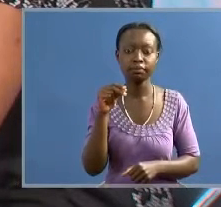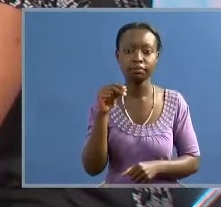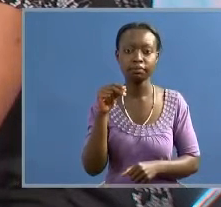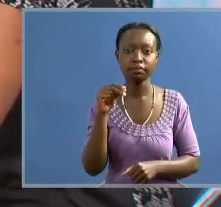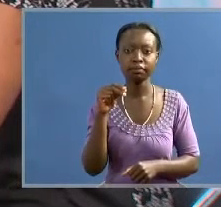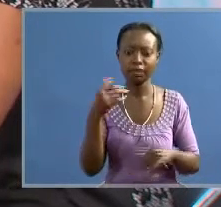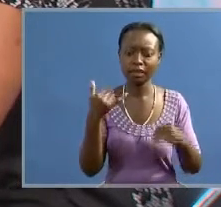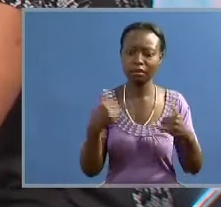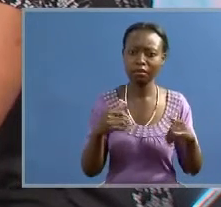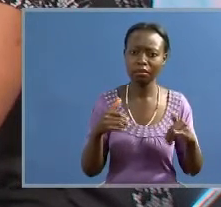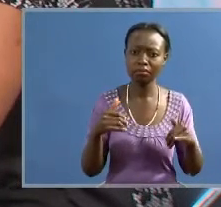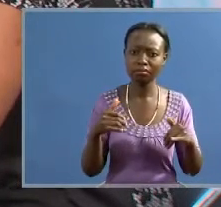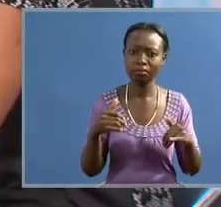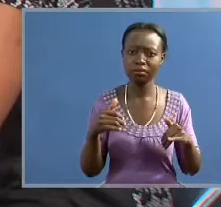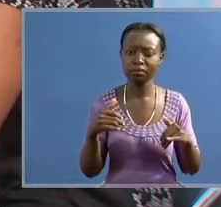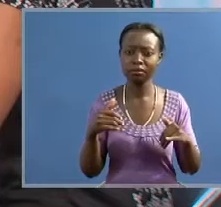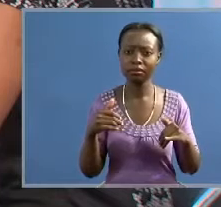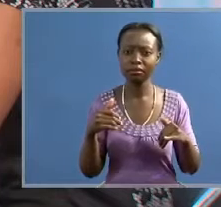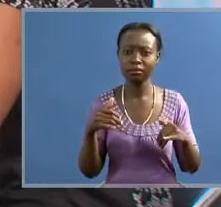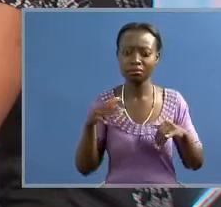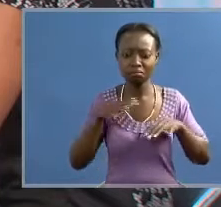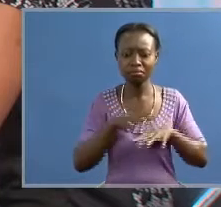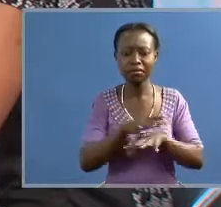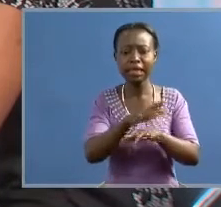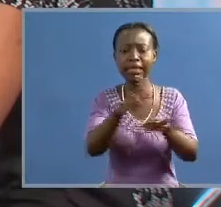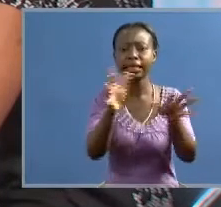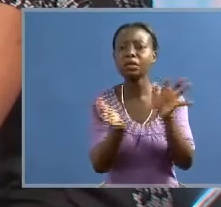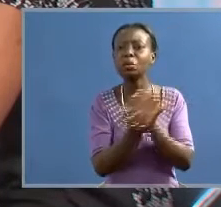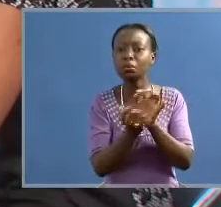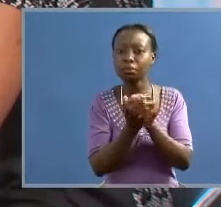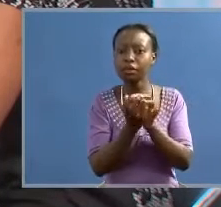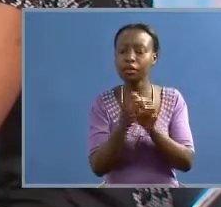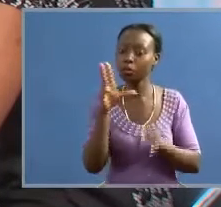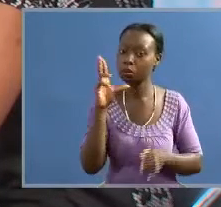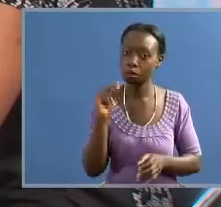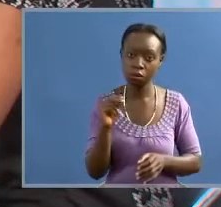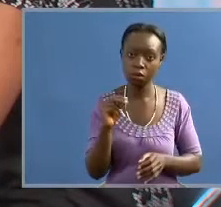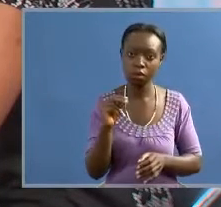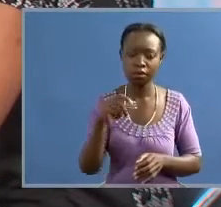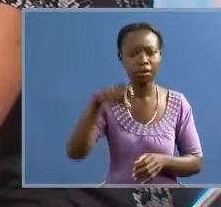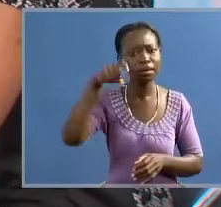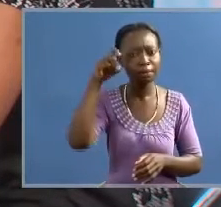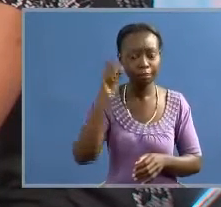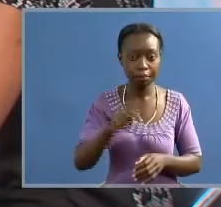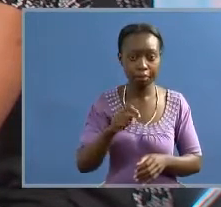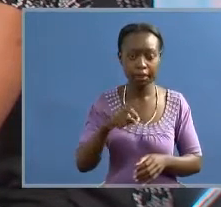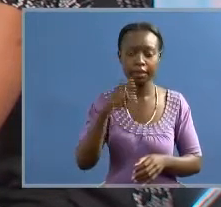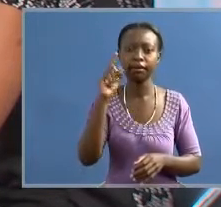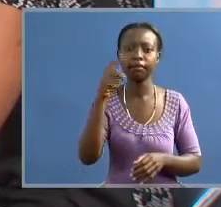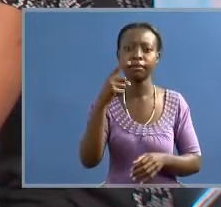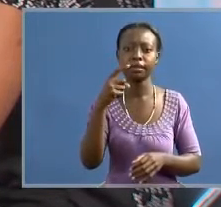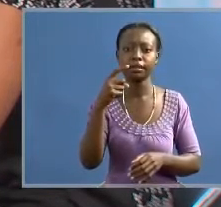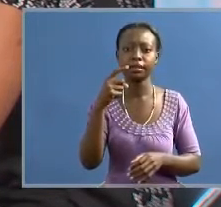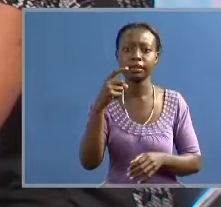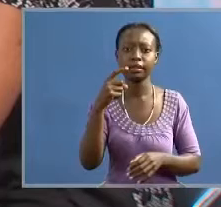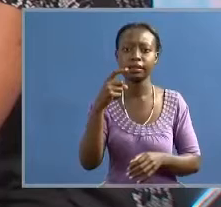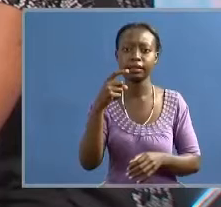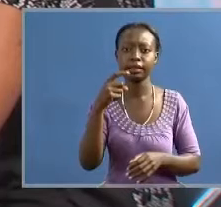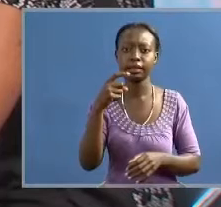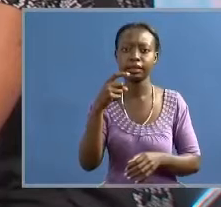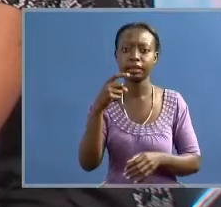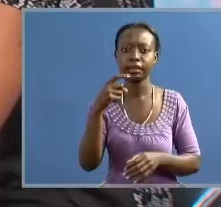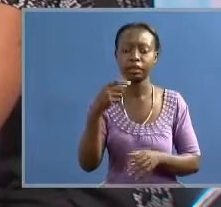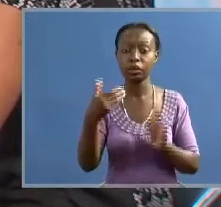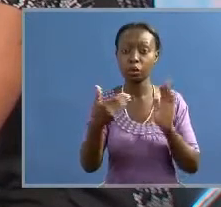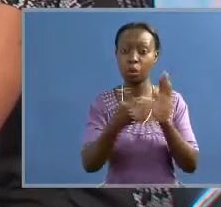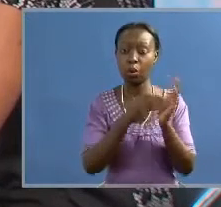actually playing to the gallery of the fake news. So we must be able to, first of all, arrest fear and panic.